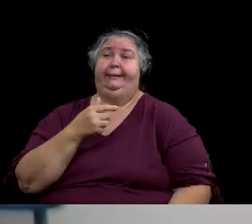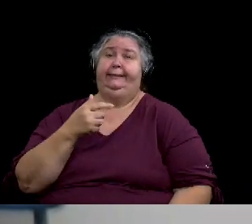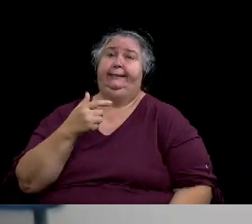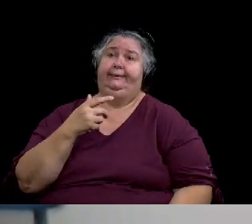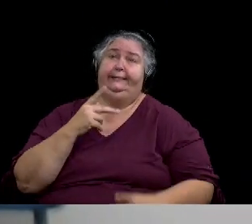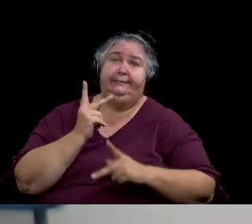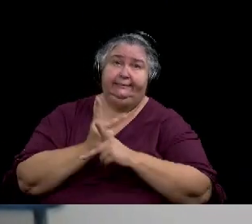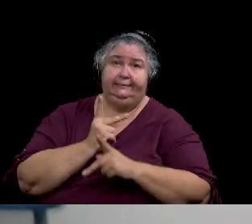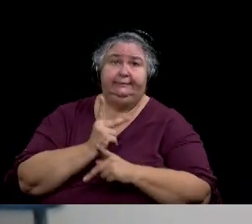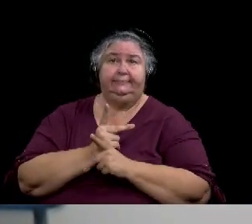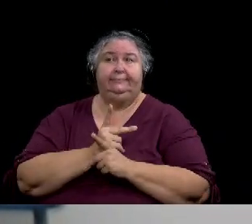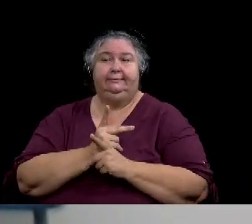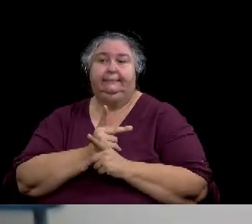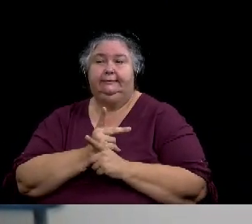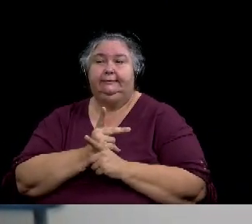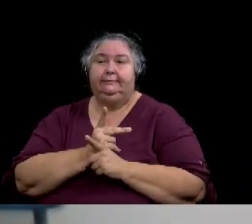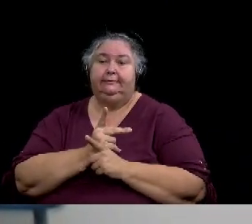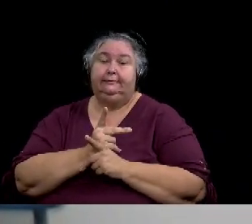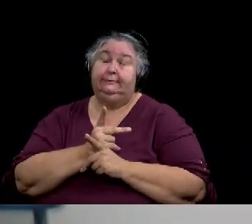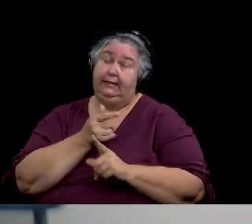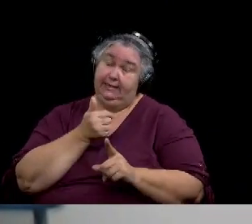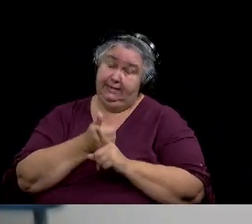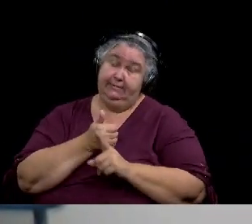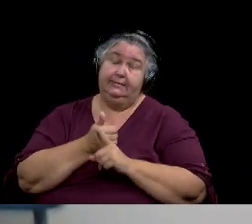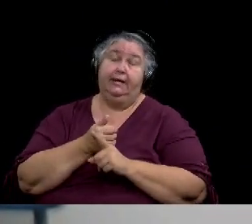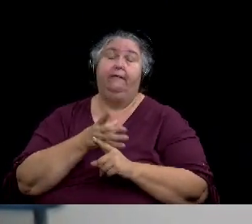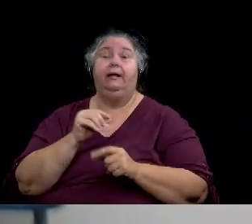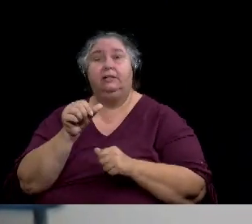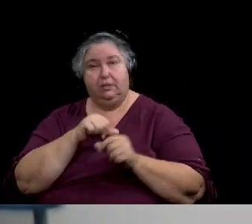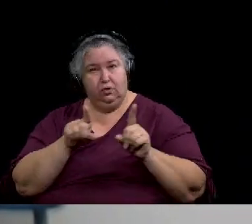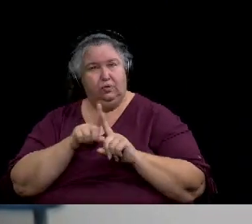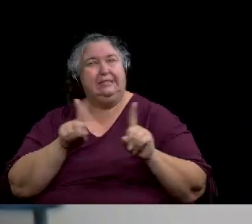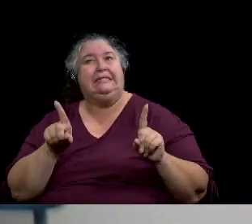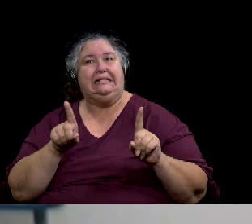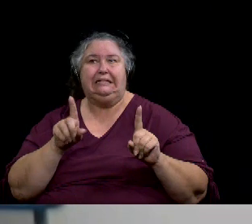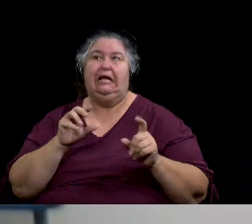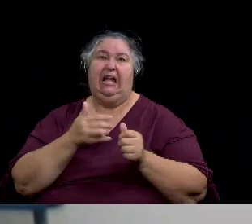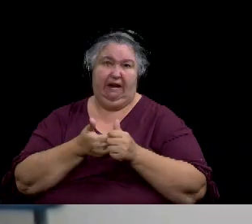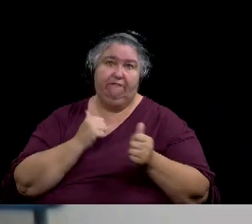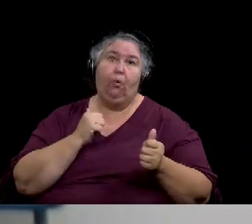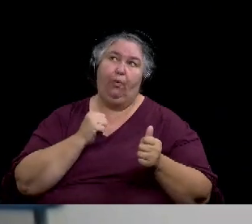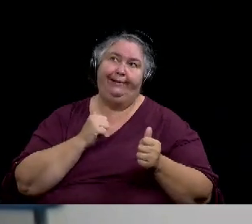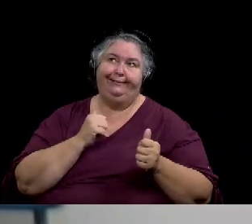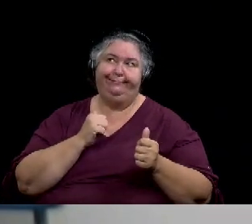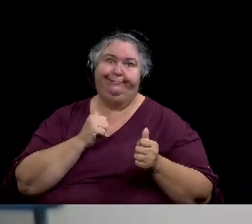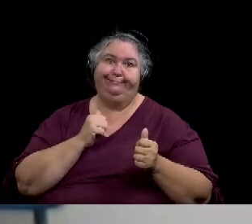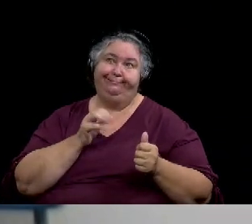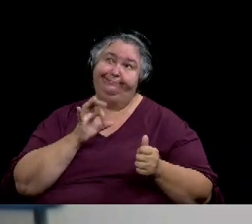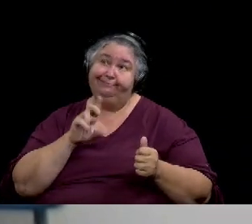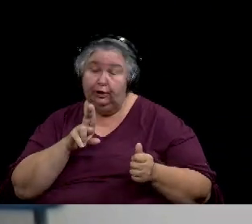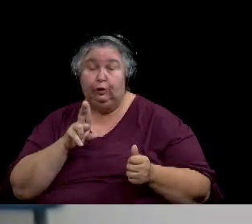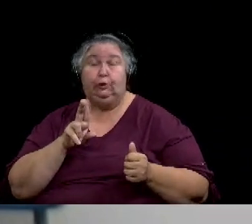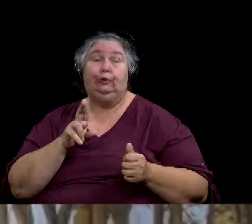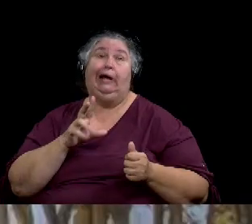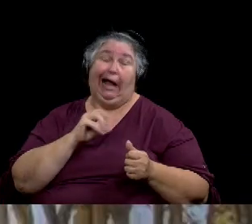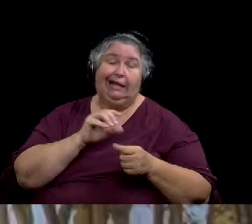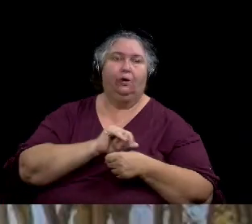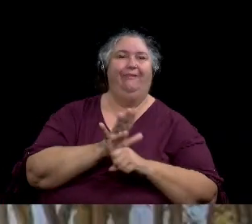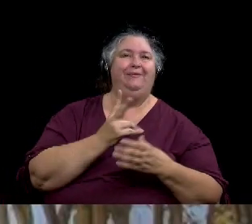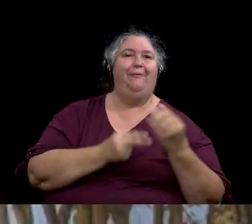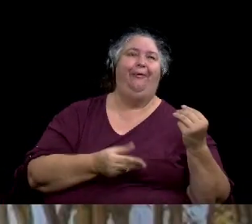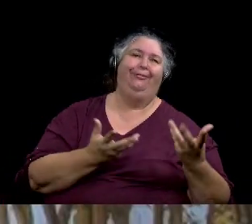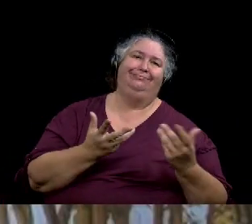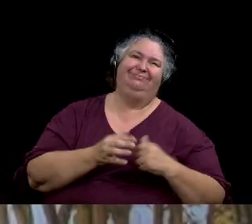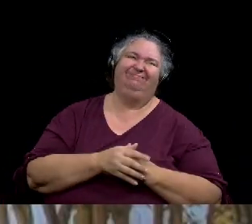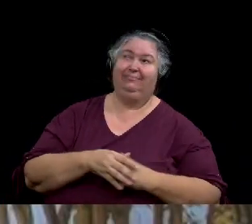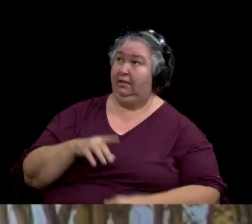care of themselves and to socially distance, just as they are trying to avoid COVID, but to avoid the flu. Dr. Beck, can you